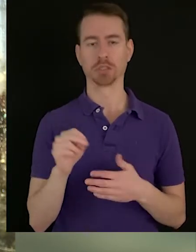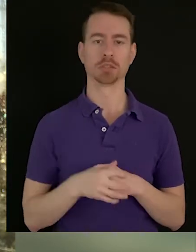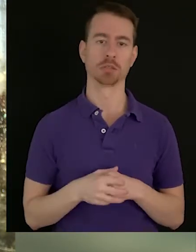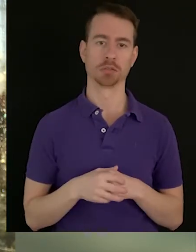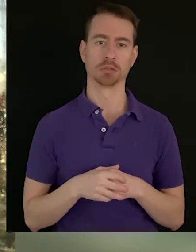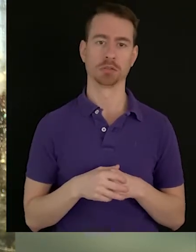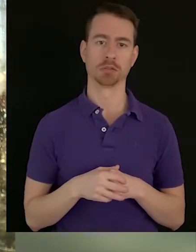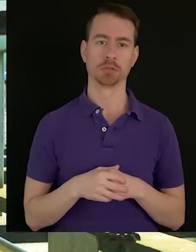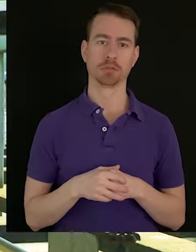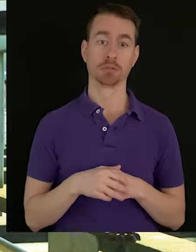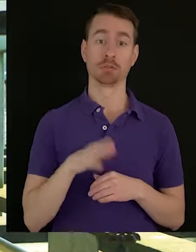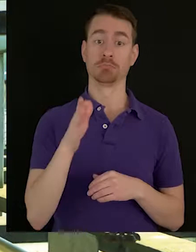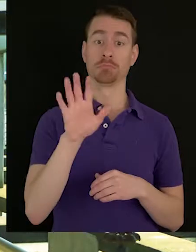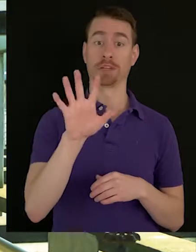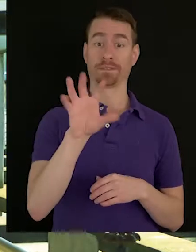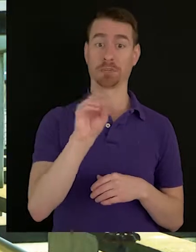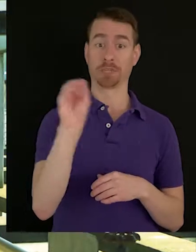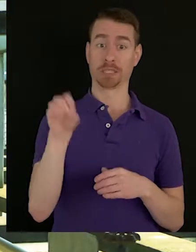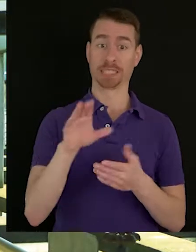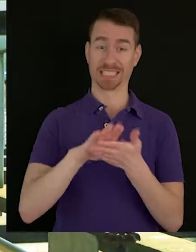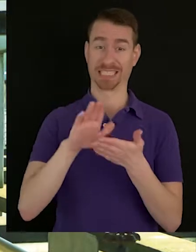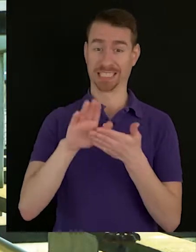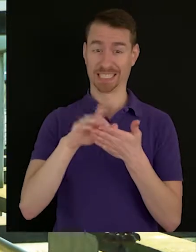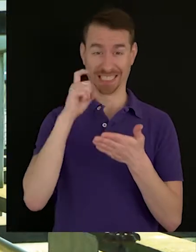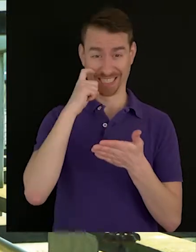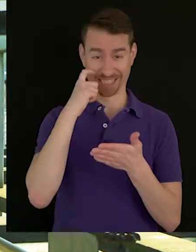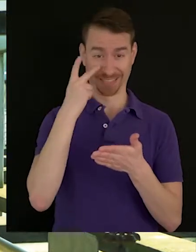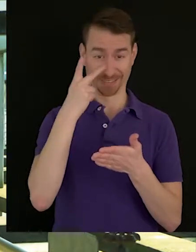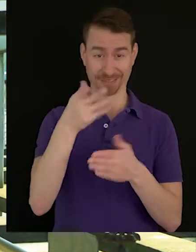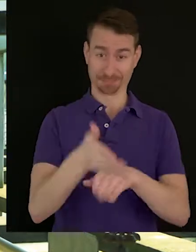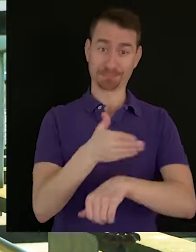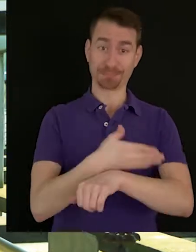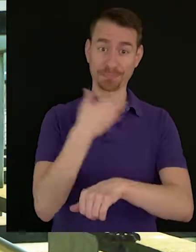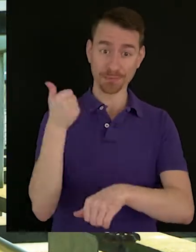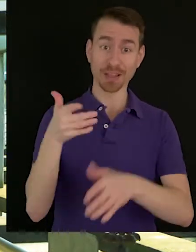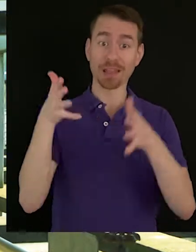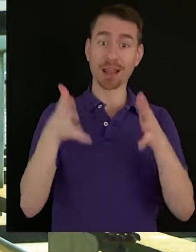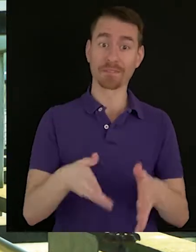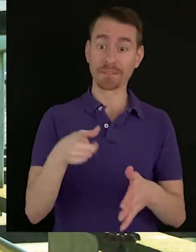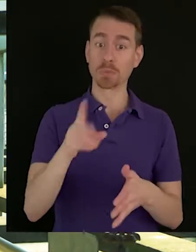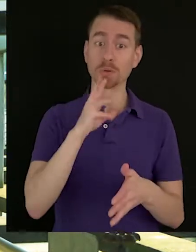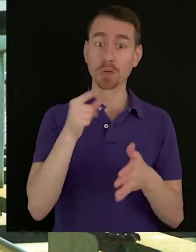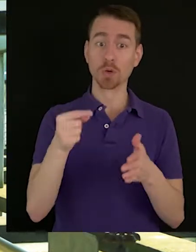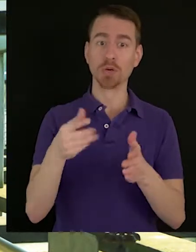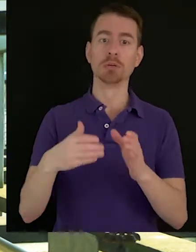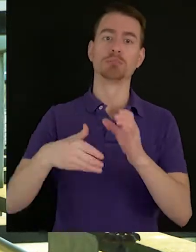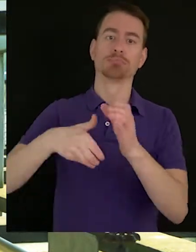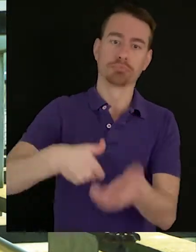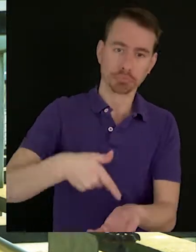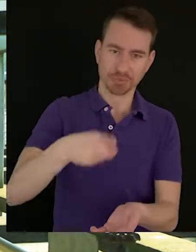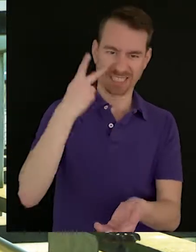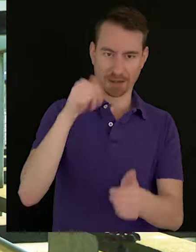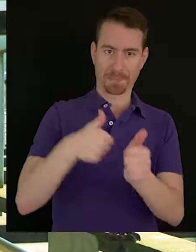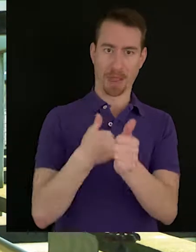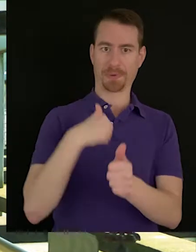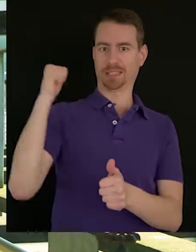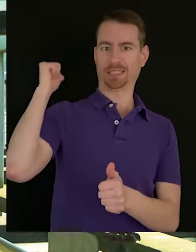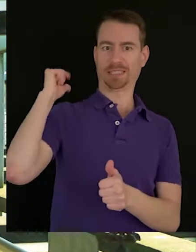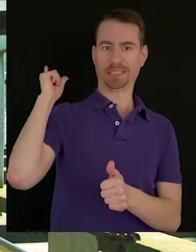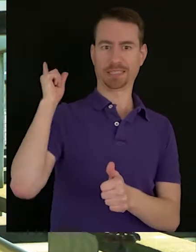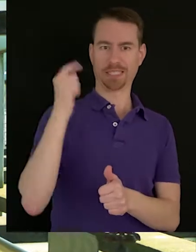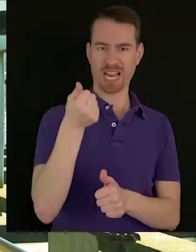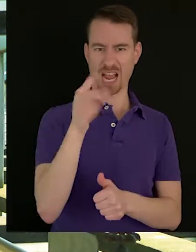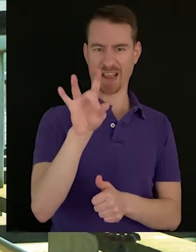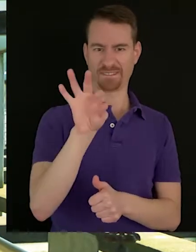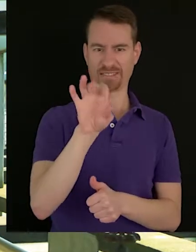pretty effective process. We're able to remove about 50% of the solid particles from this process. So we can do this